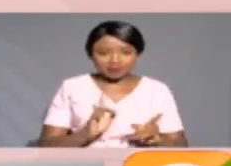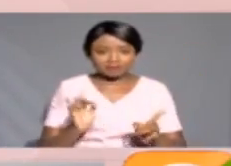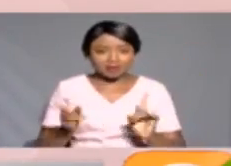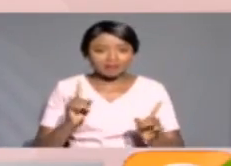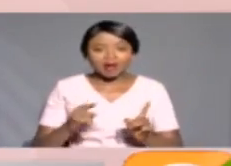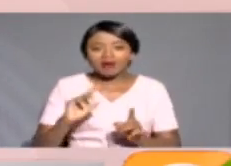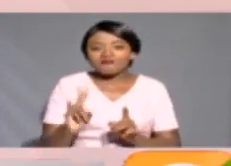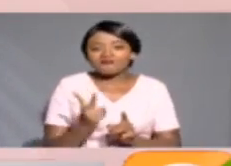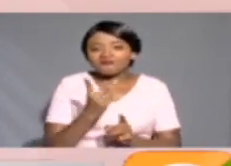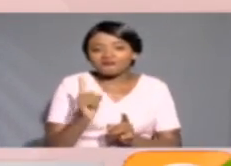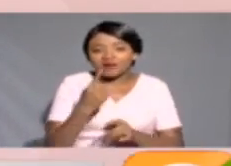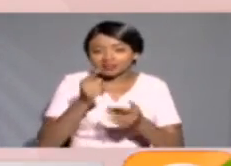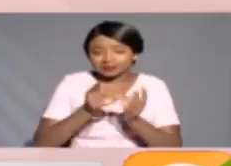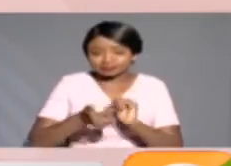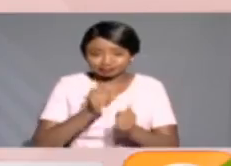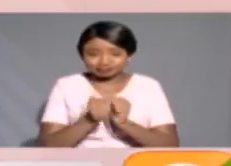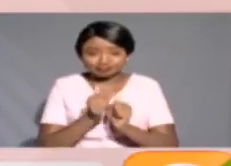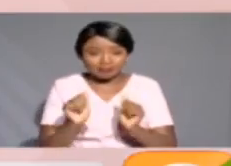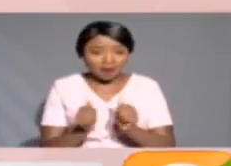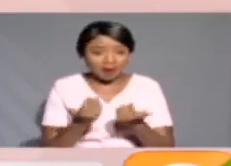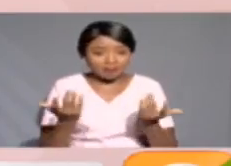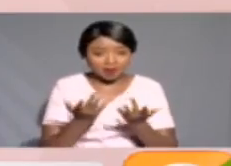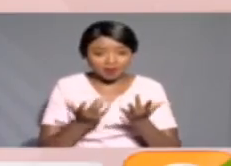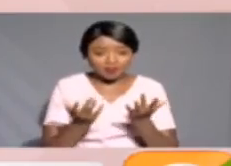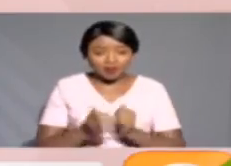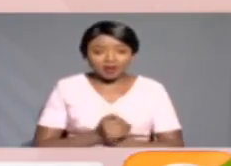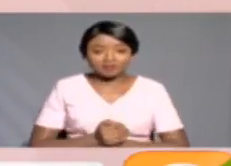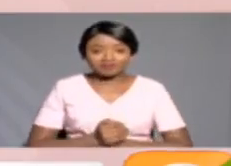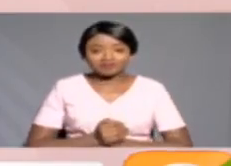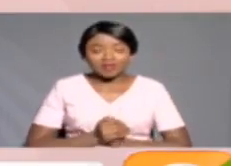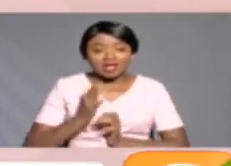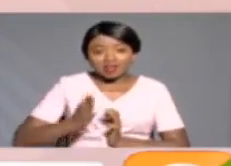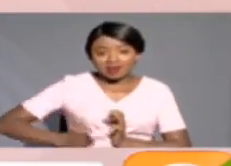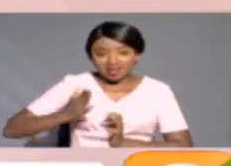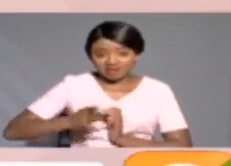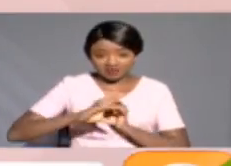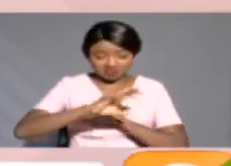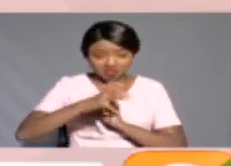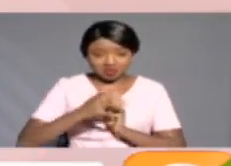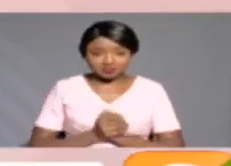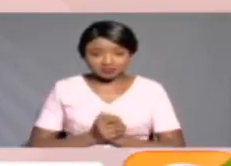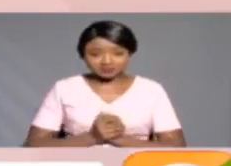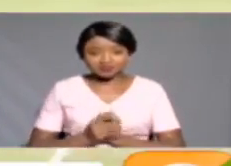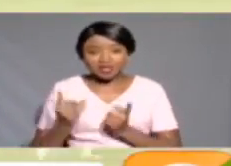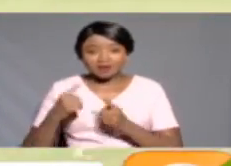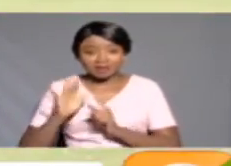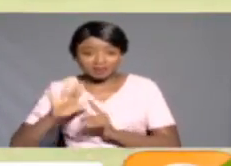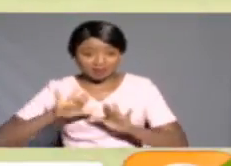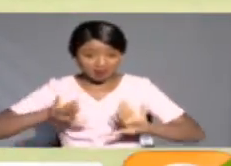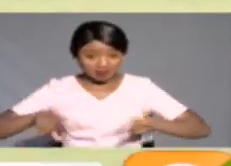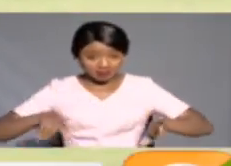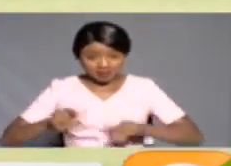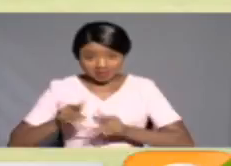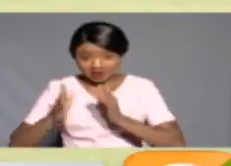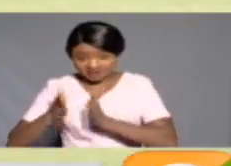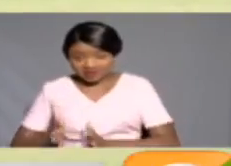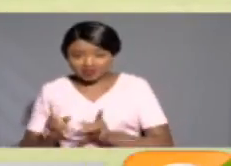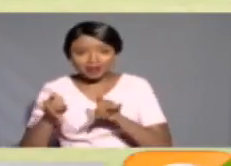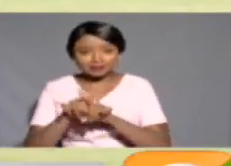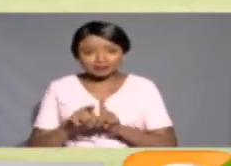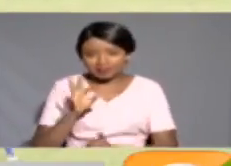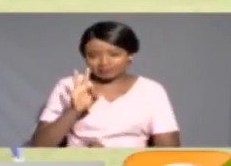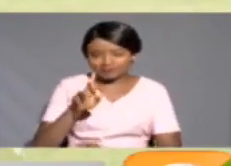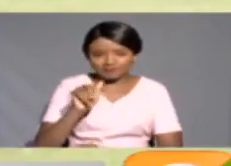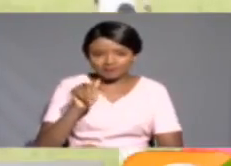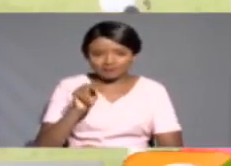first leg match played at the Karuturi Sports Grounds in Naivasha. Veteran defender Jokins Atudo and Francis Nambute